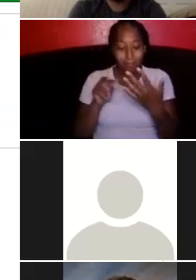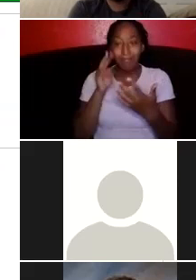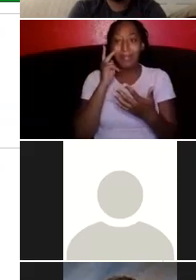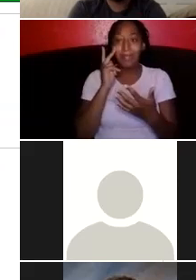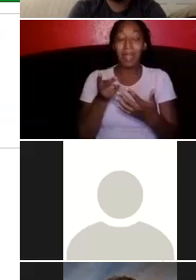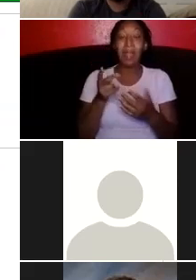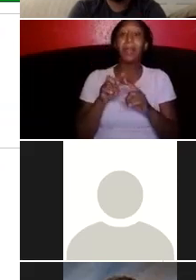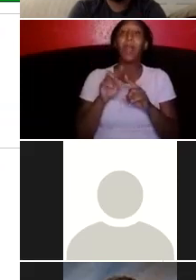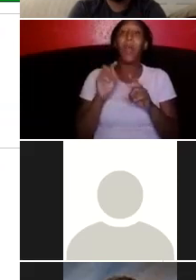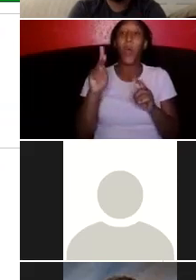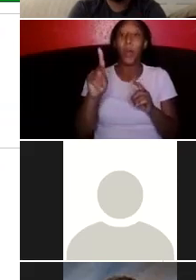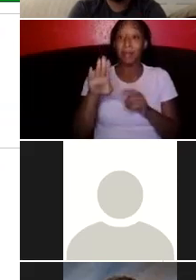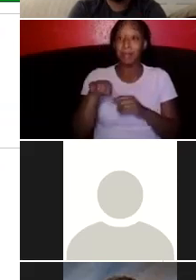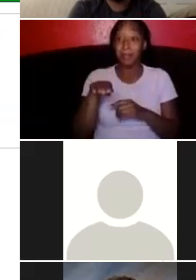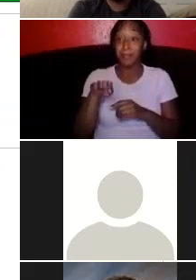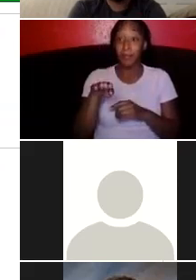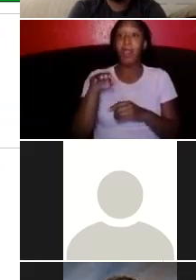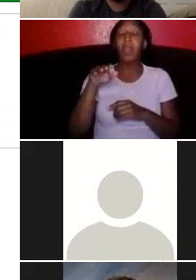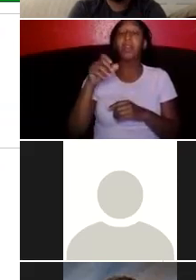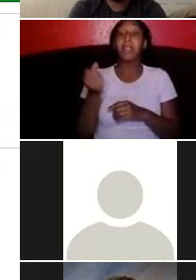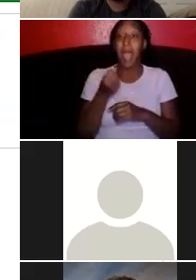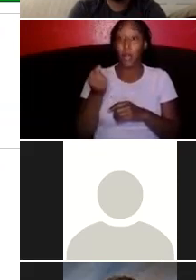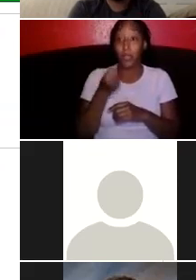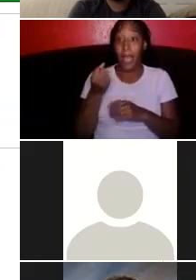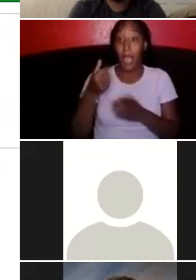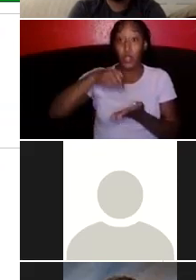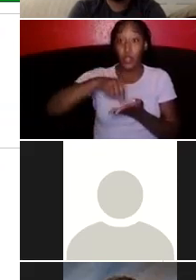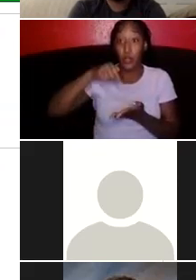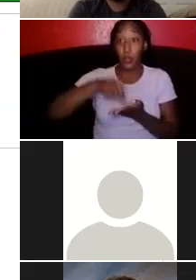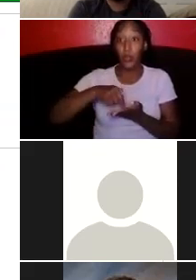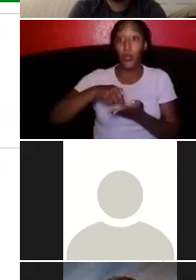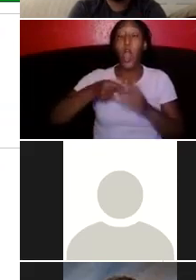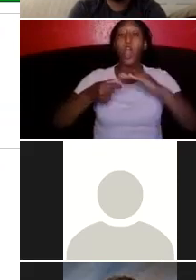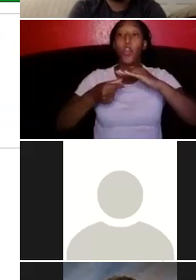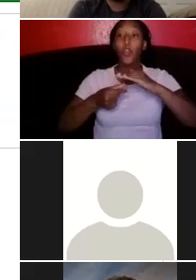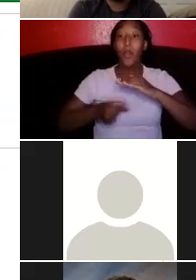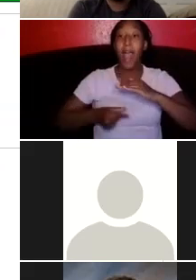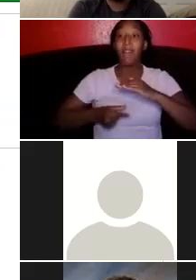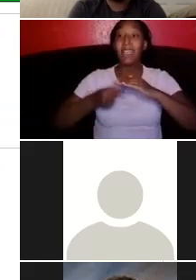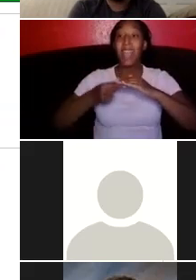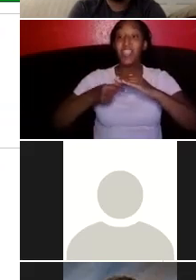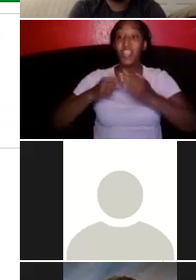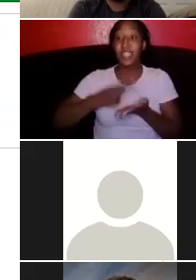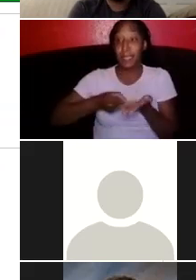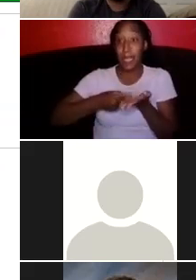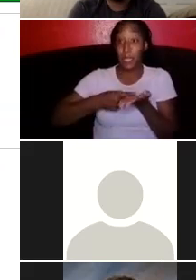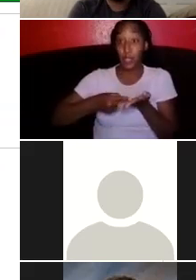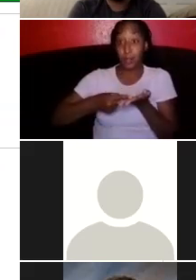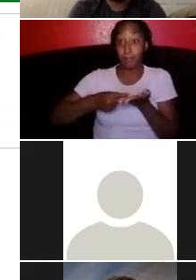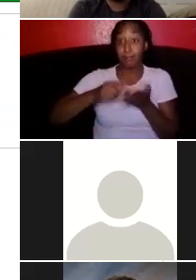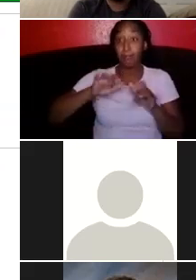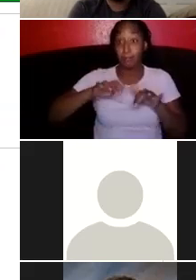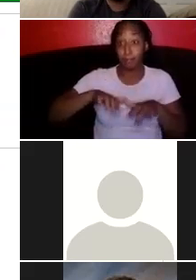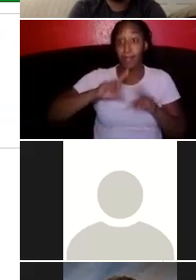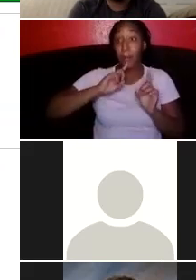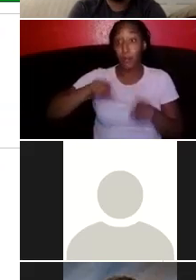that's due Saturday. You have problem set 6 and 7 that are due Saturday. Problem set 6 and